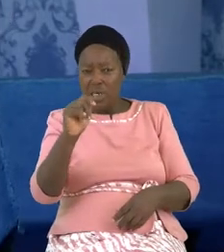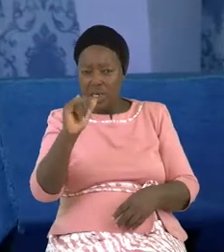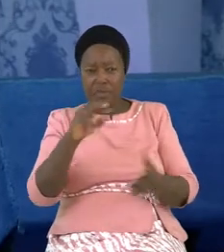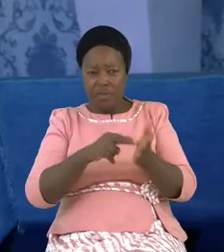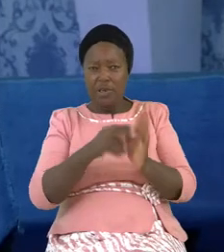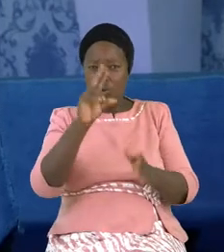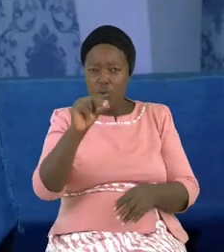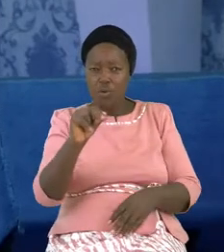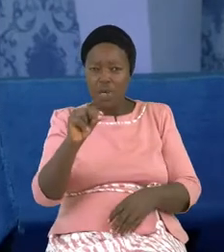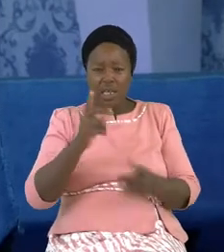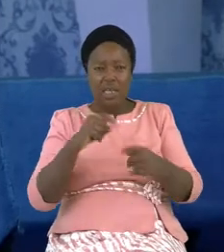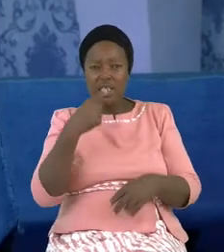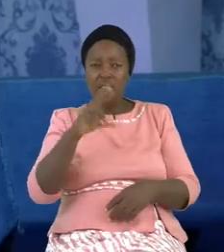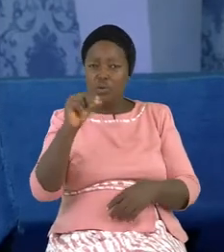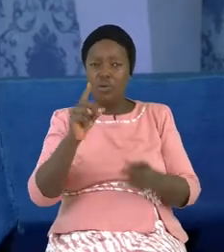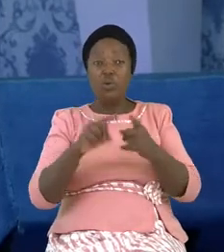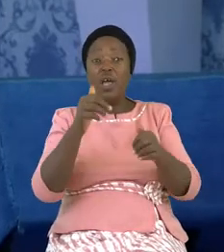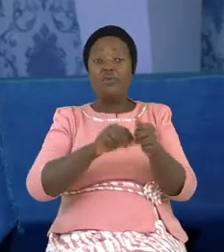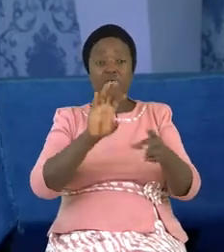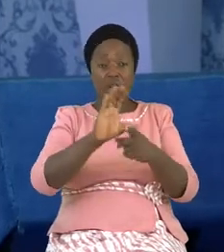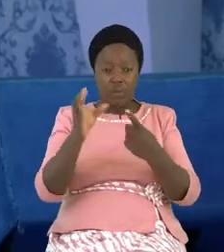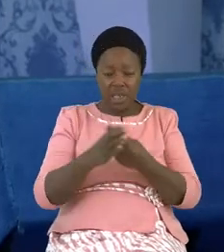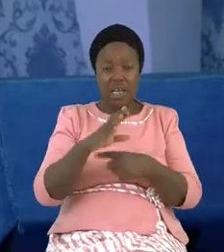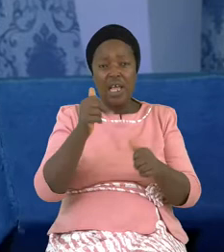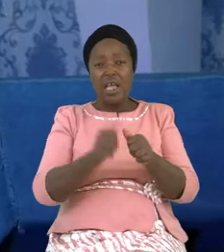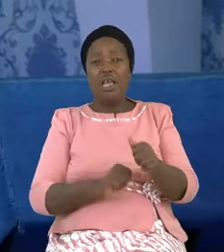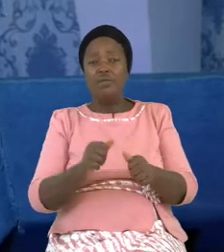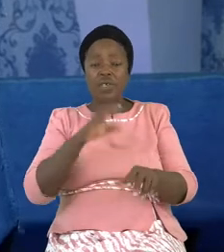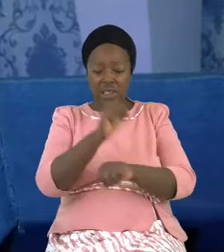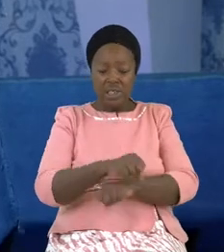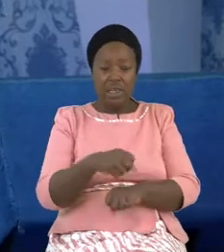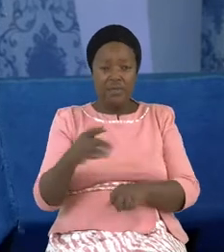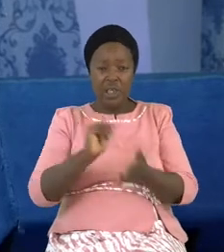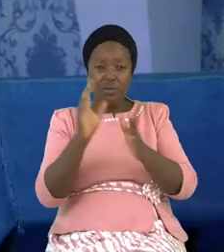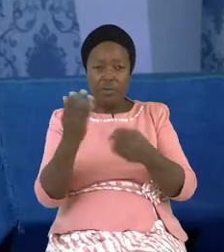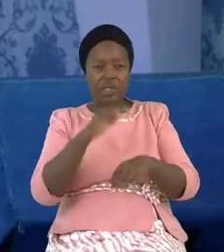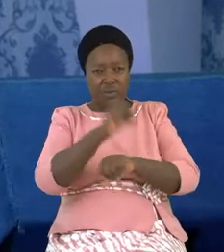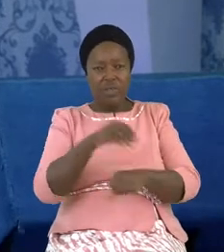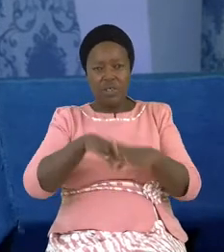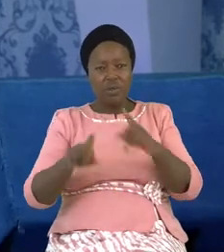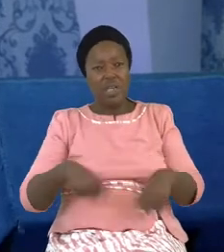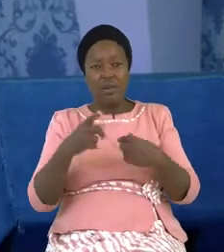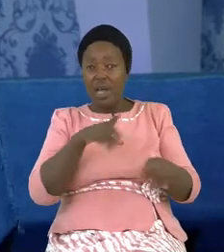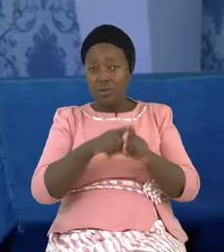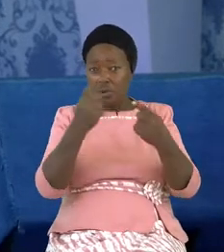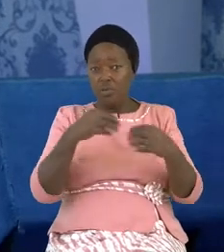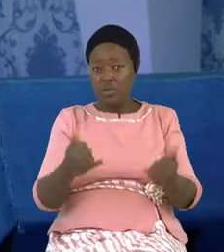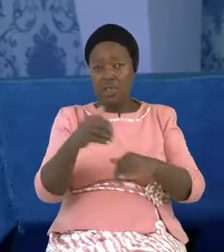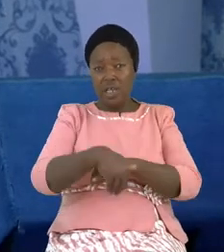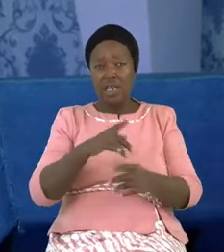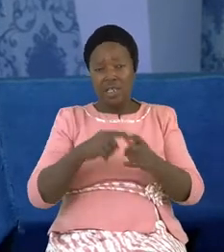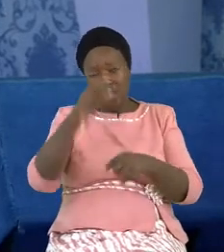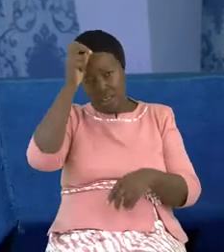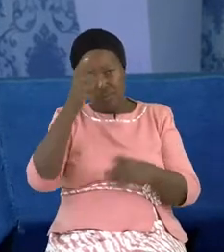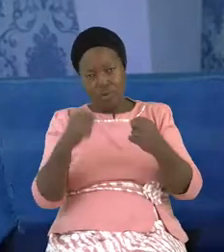to every sin that will bring defeat in his life. As you come tonight, and the devil threatens you, and